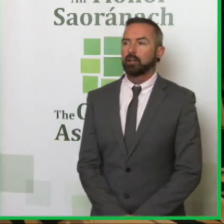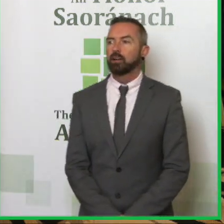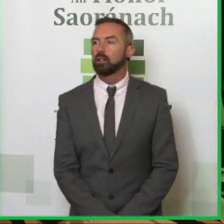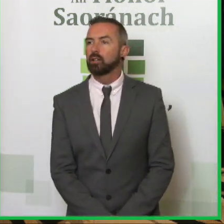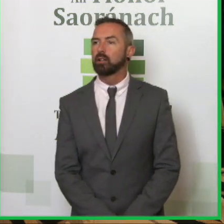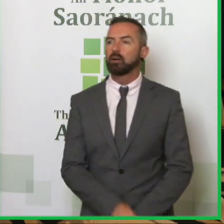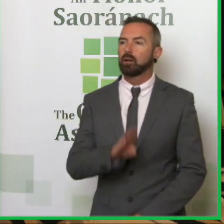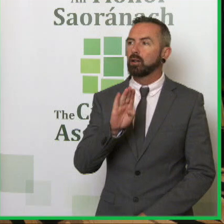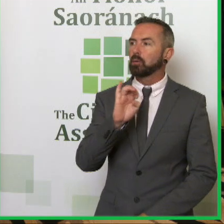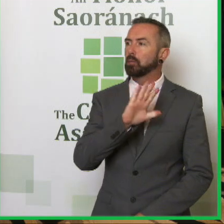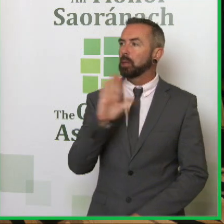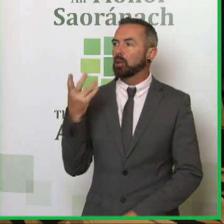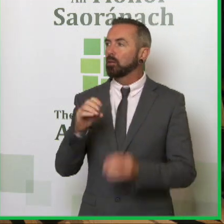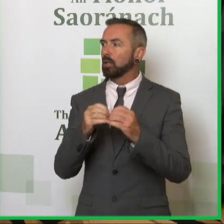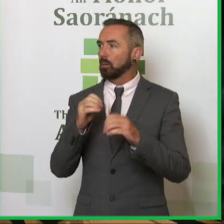Sorry, Bill. Thank you.